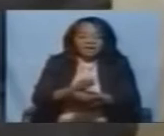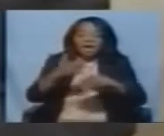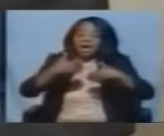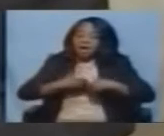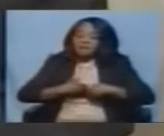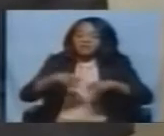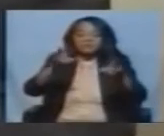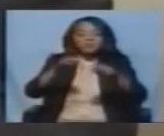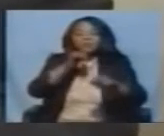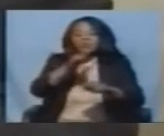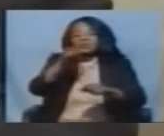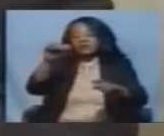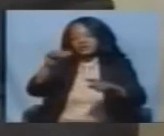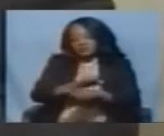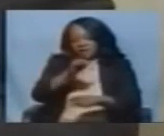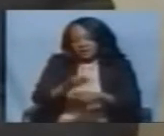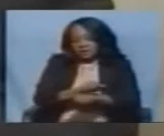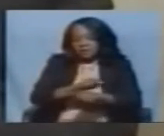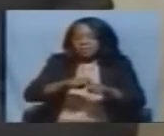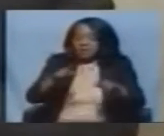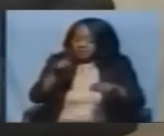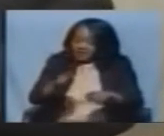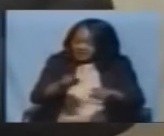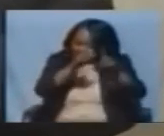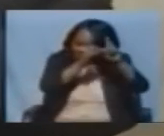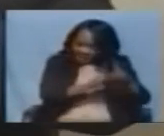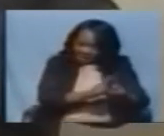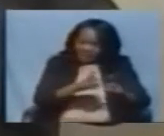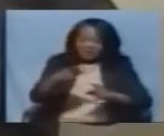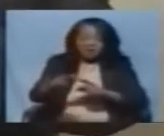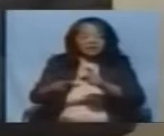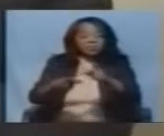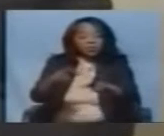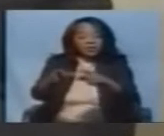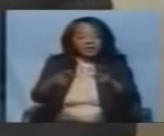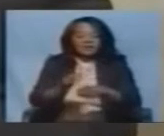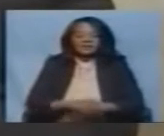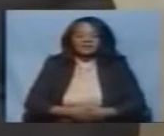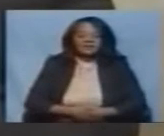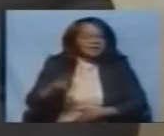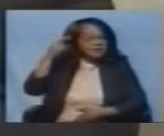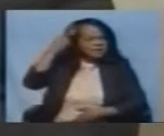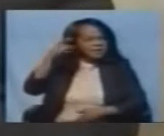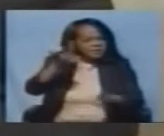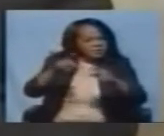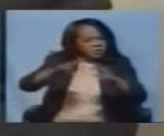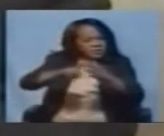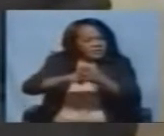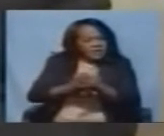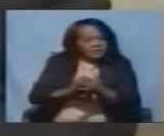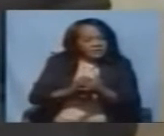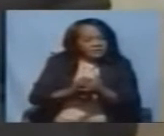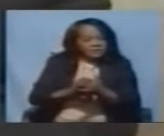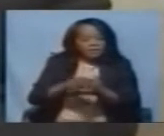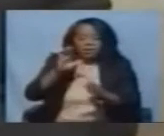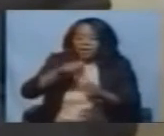And that has been endemic in the process. So when people began to realize the importance of this, that